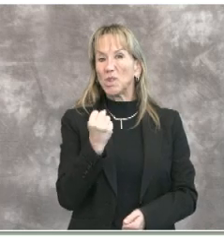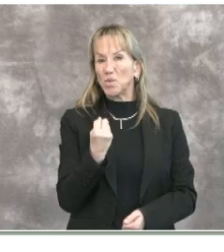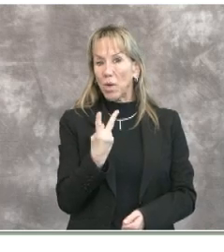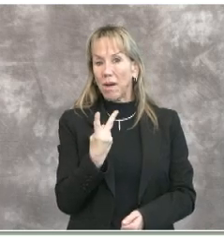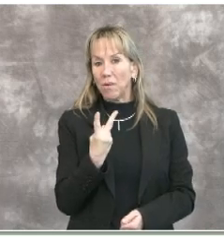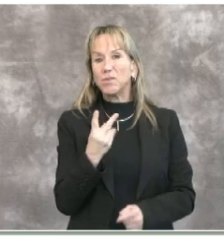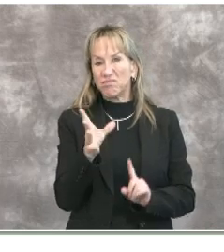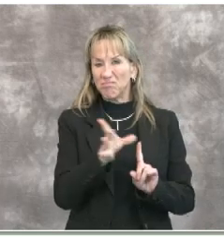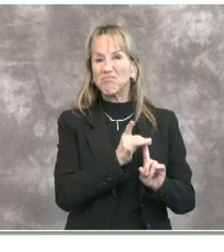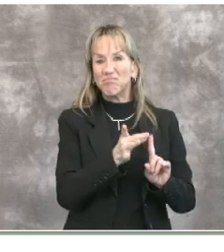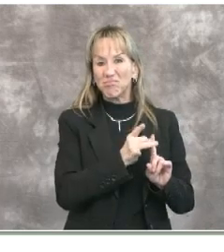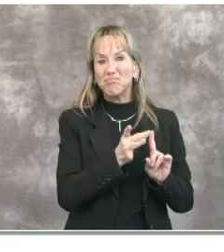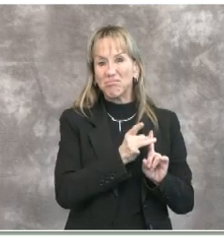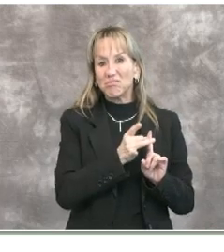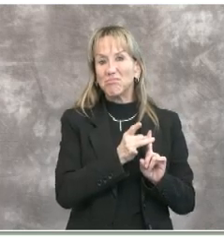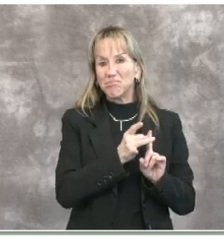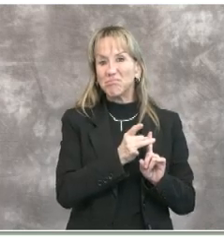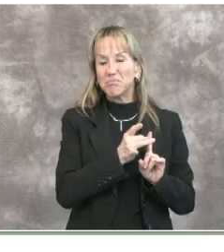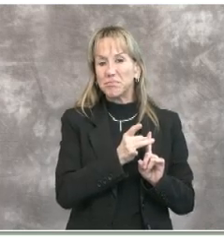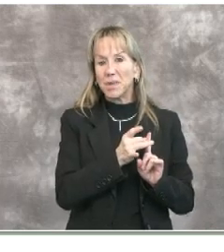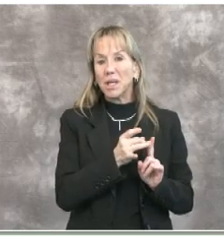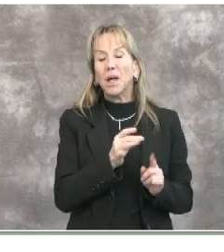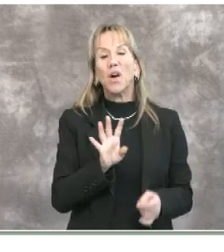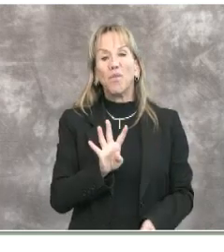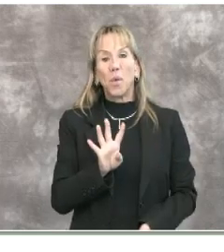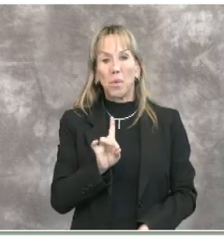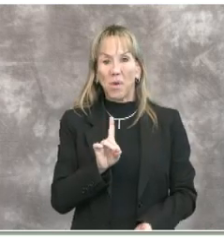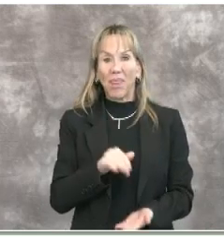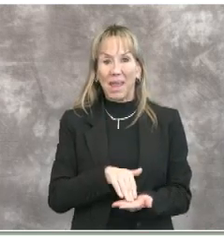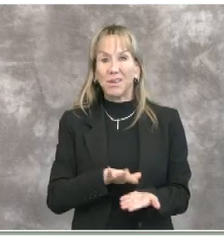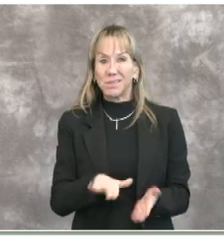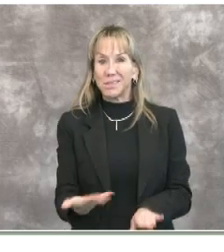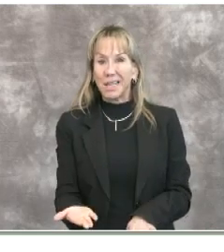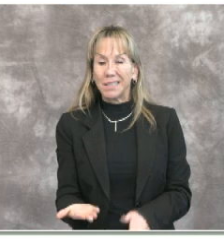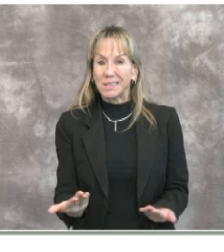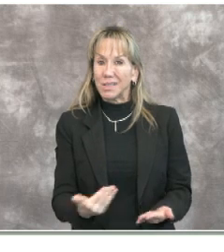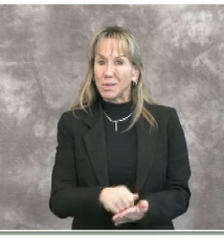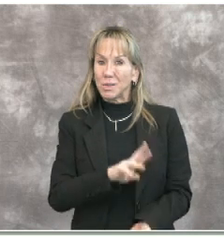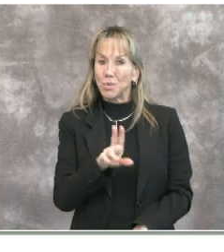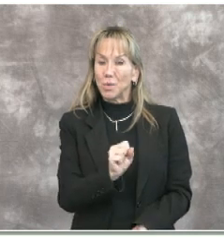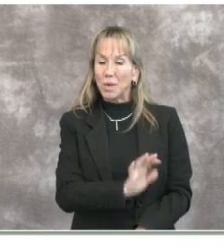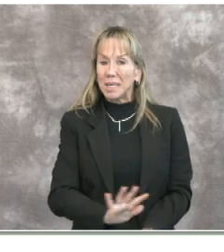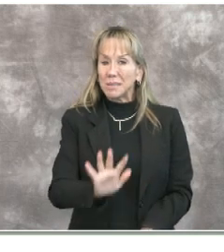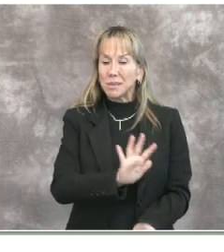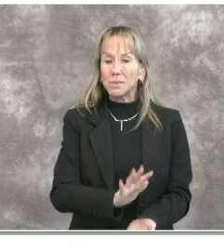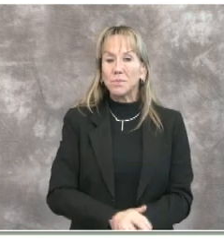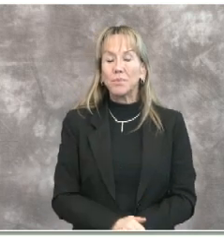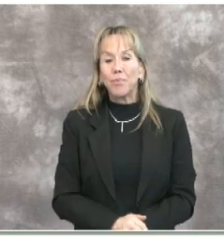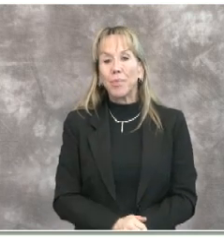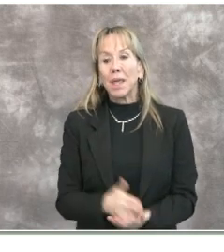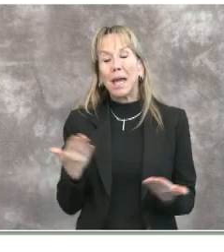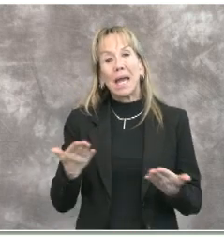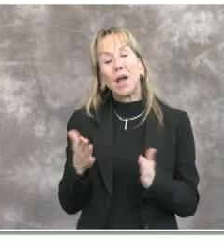766,212 positive cases, including almost 41,000 deaths. Statewide, there have been